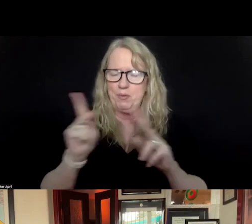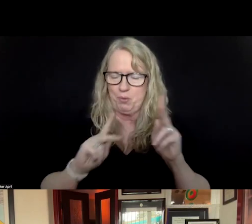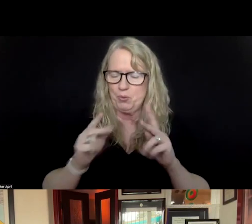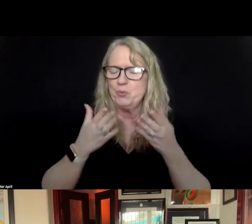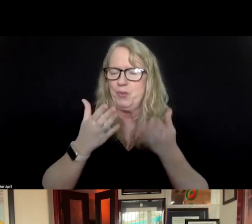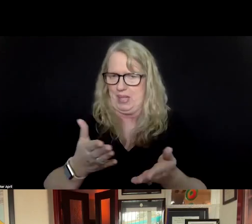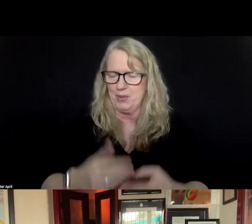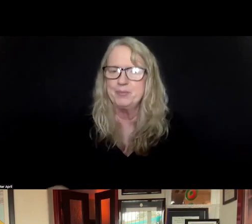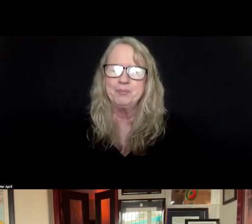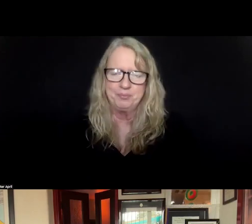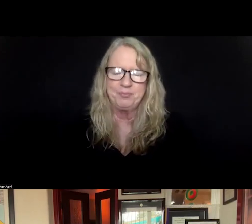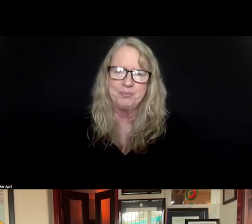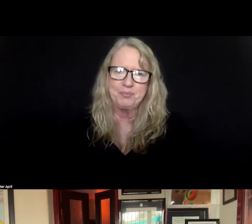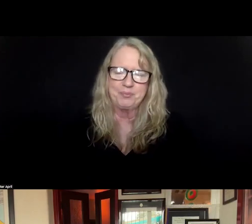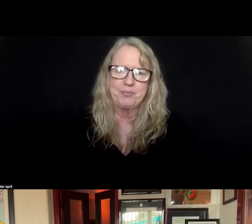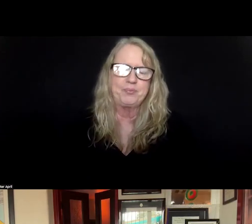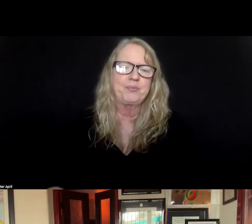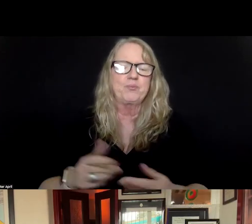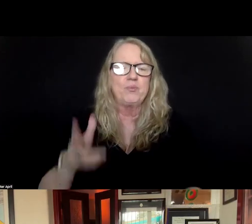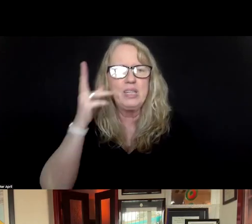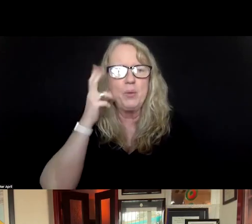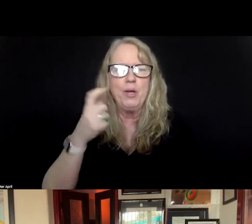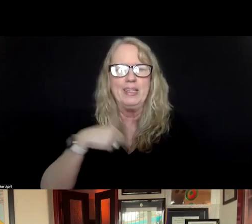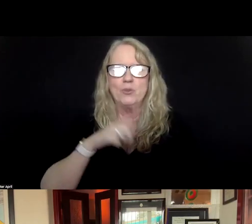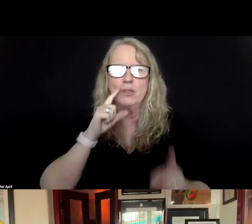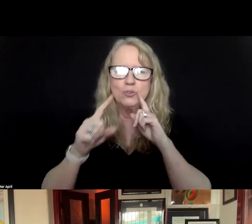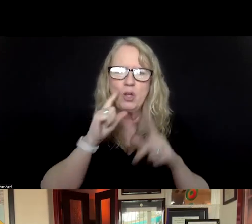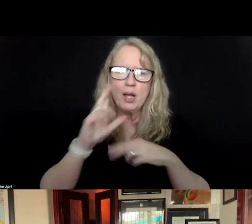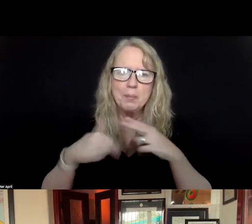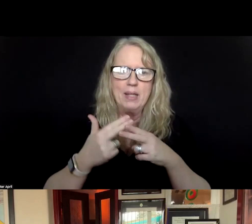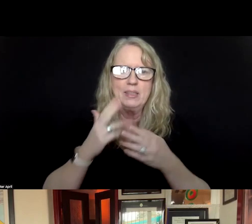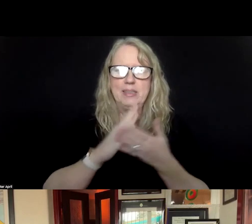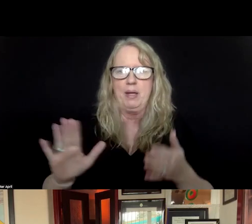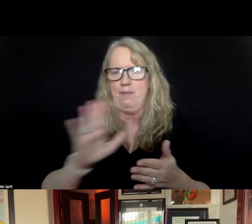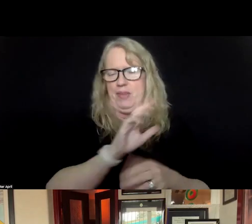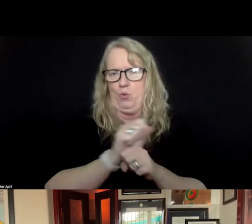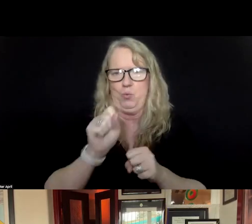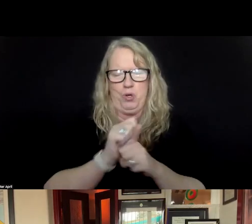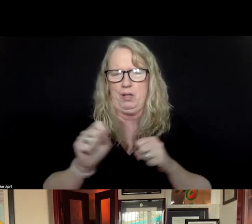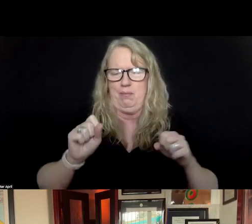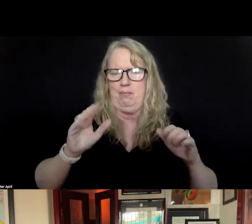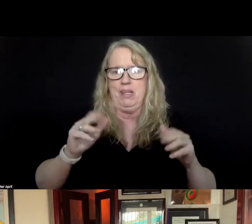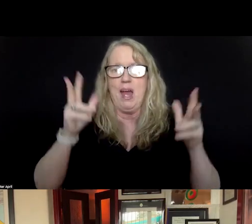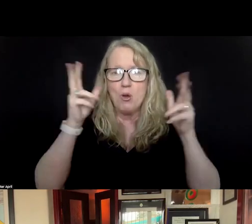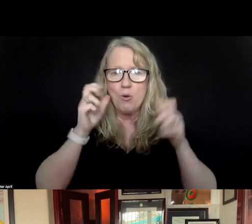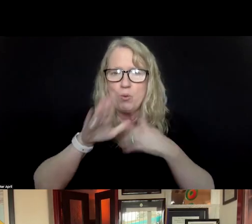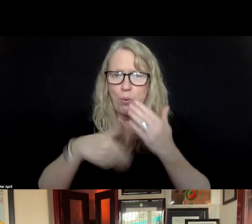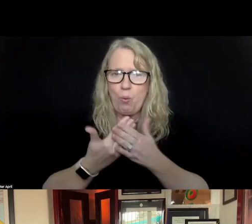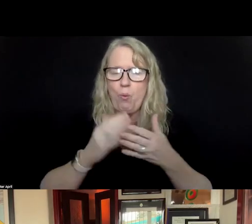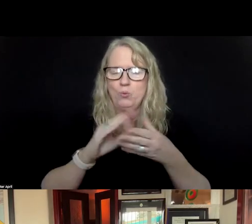there, hear us talking about some of the work we do, but hadn't heard really the whole story put together of